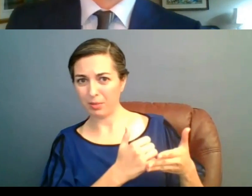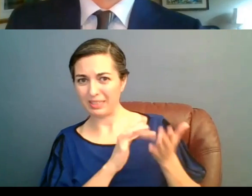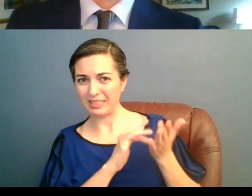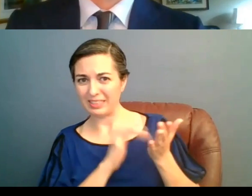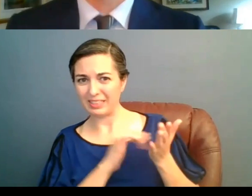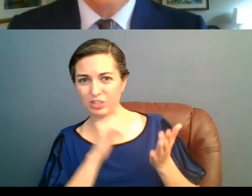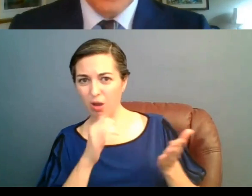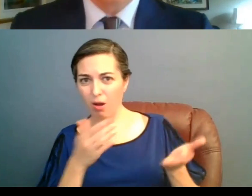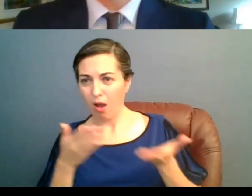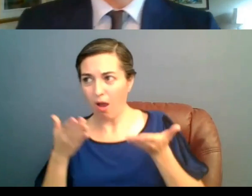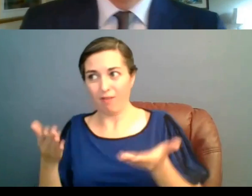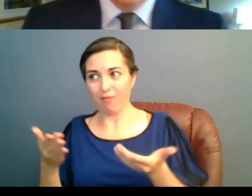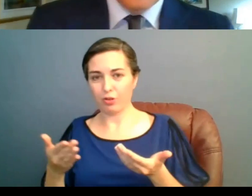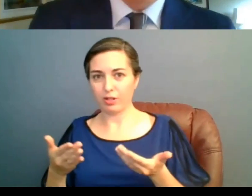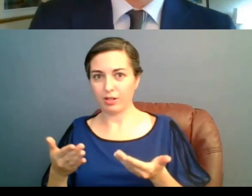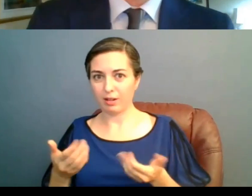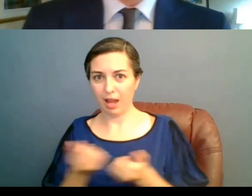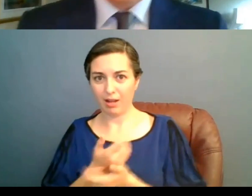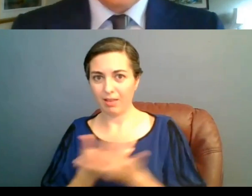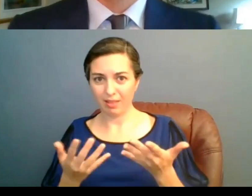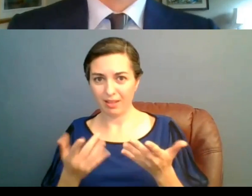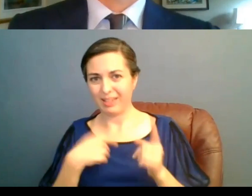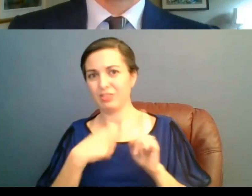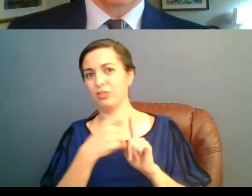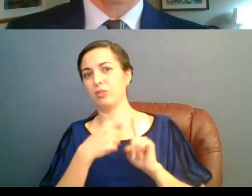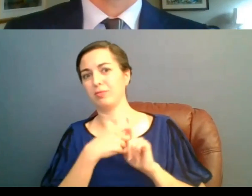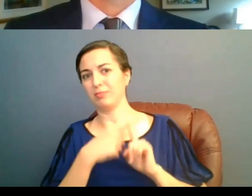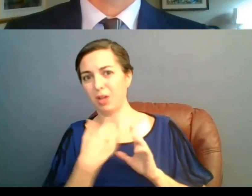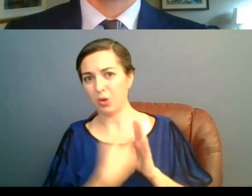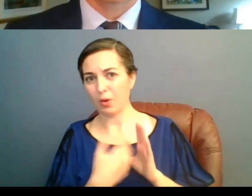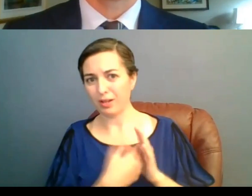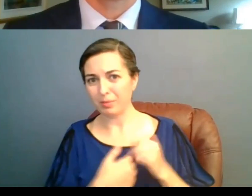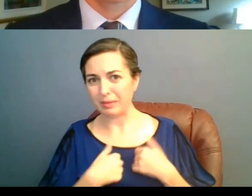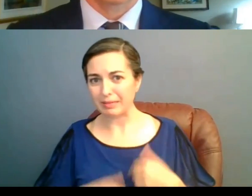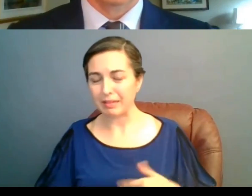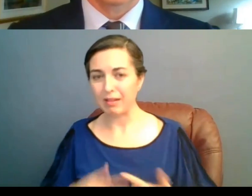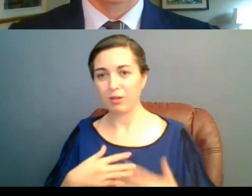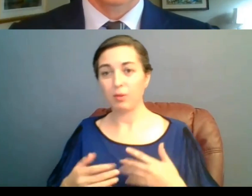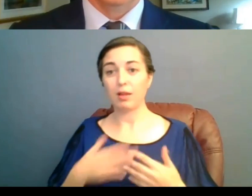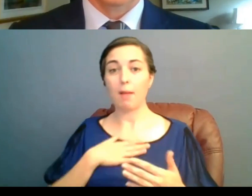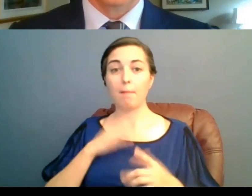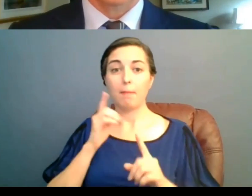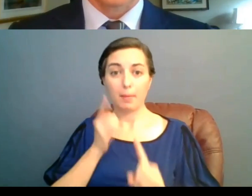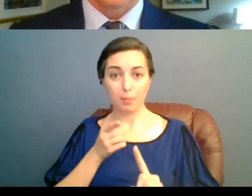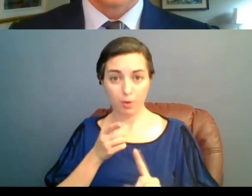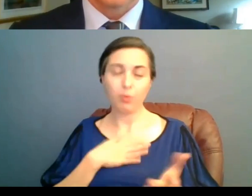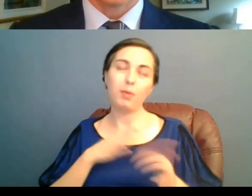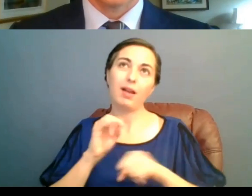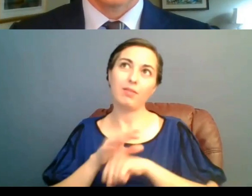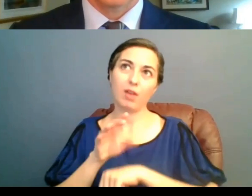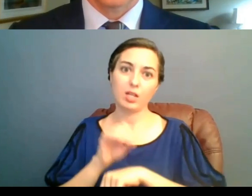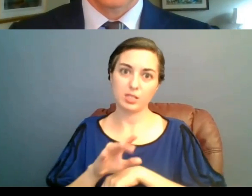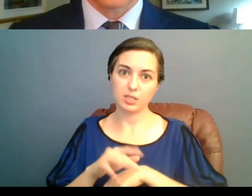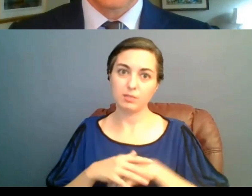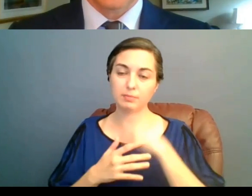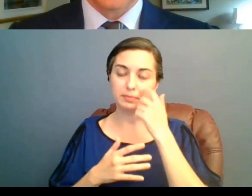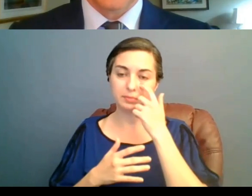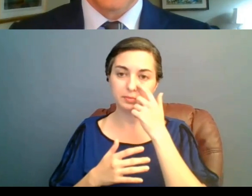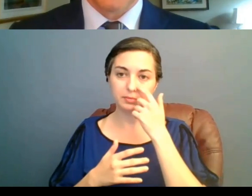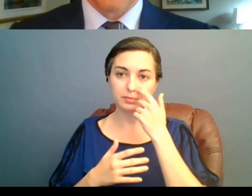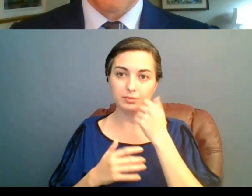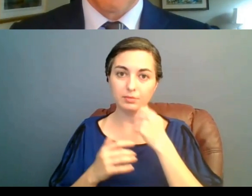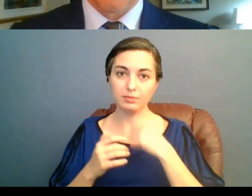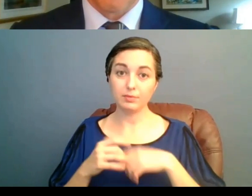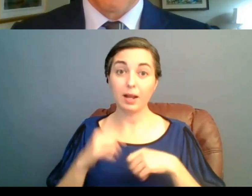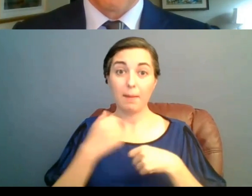offering anything to me and he's just being a pest, right? So my point or my piece of advice is create an